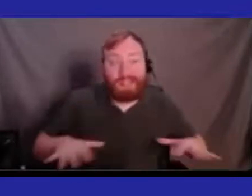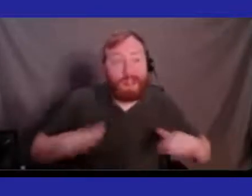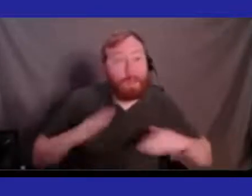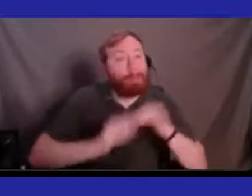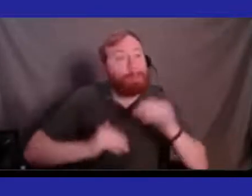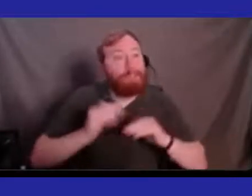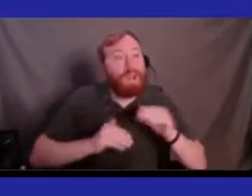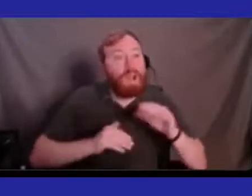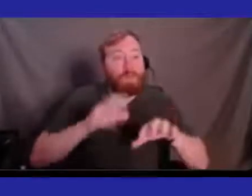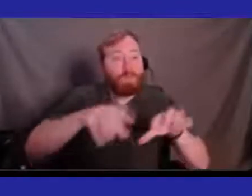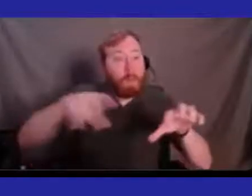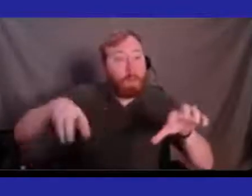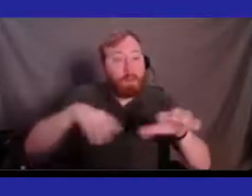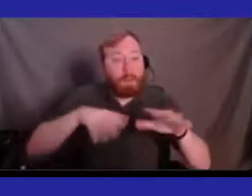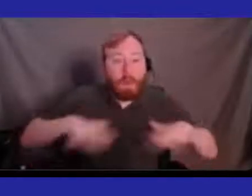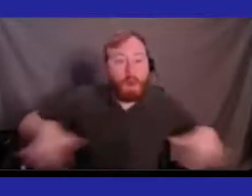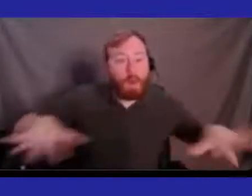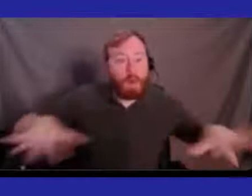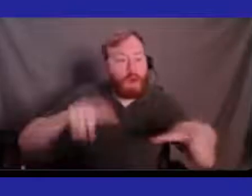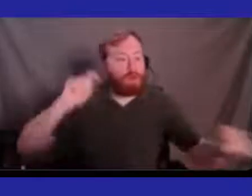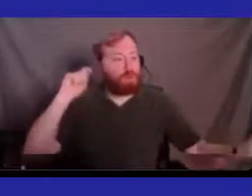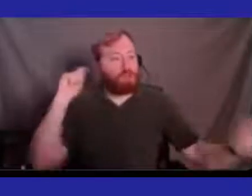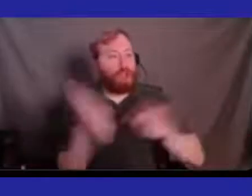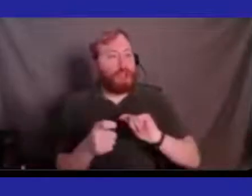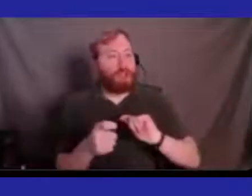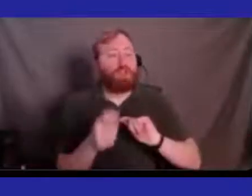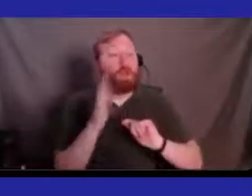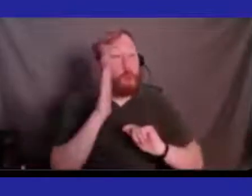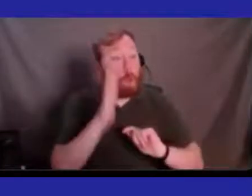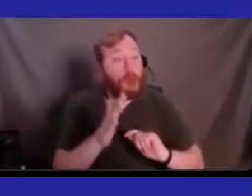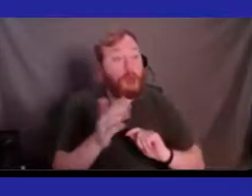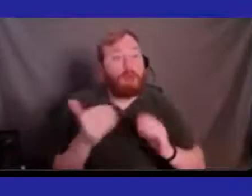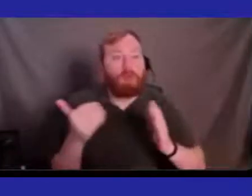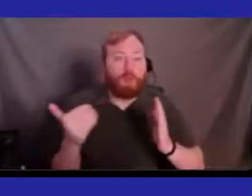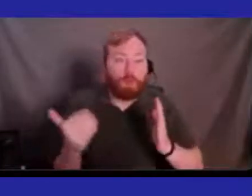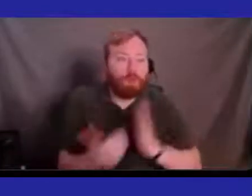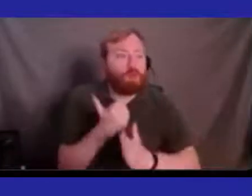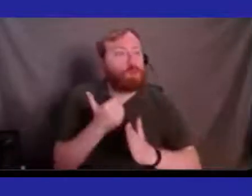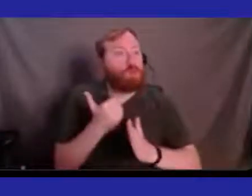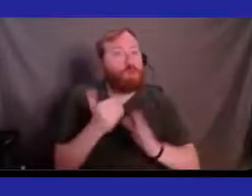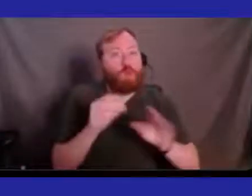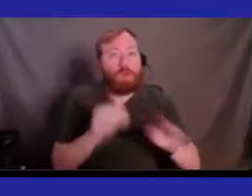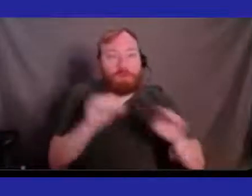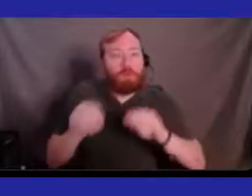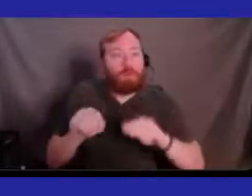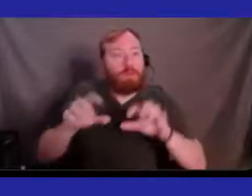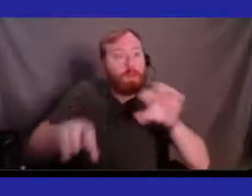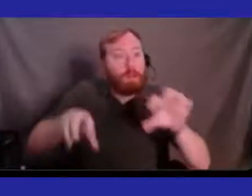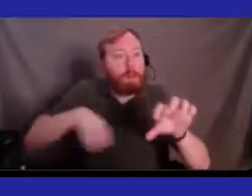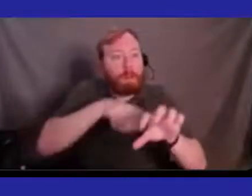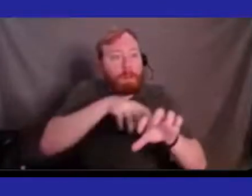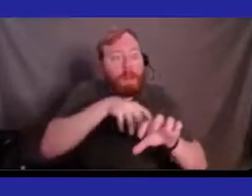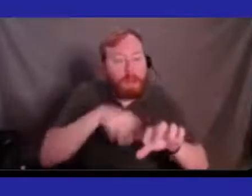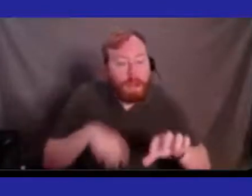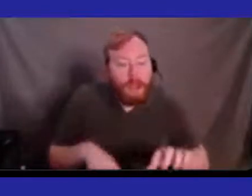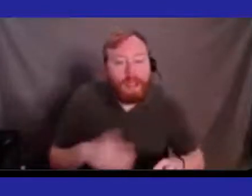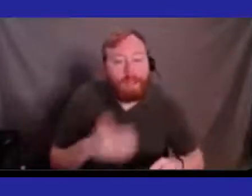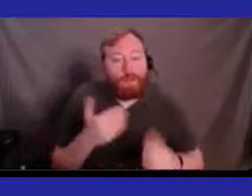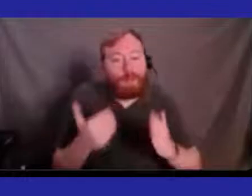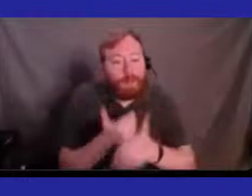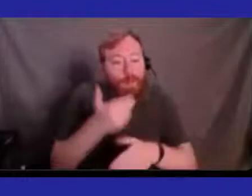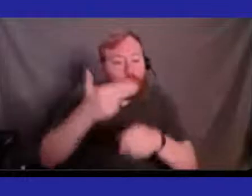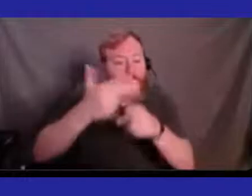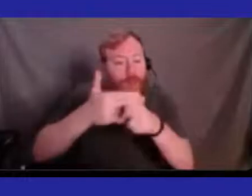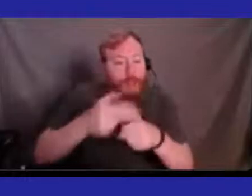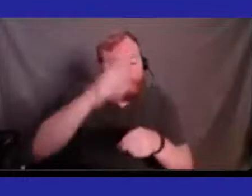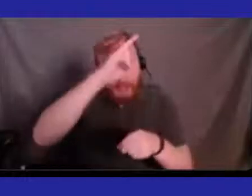as well as new hospital names. On July 29th, 2021, the New York